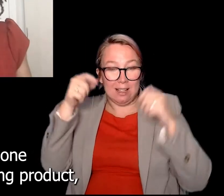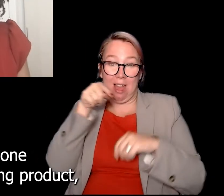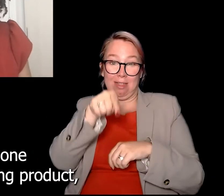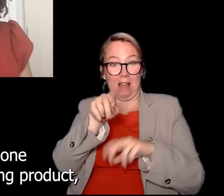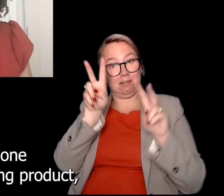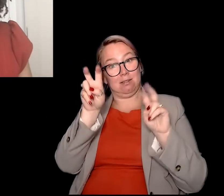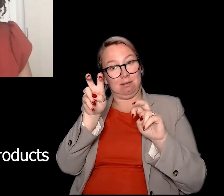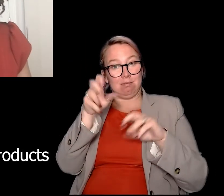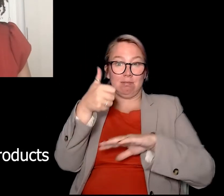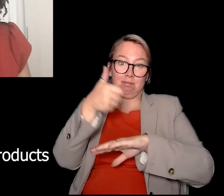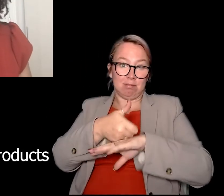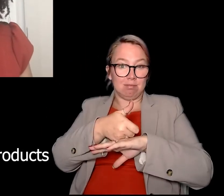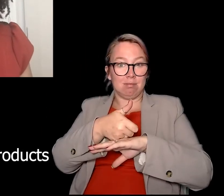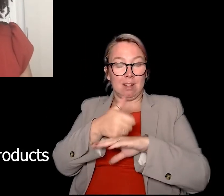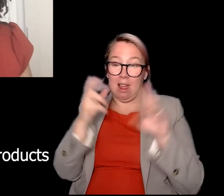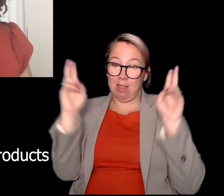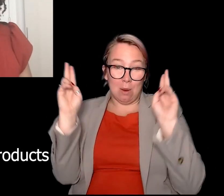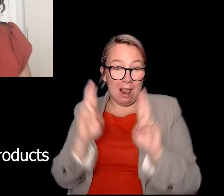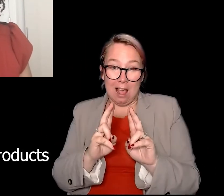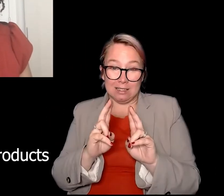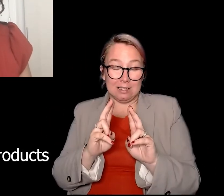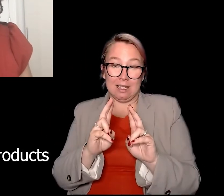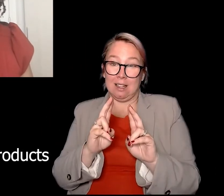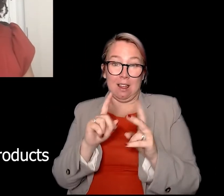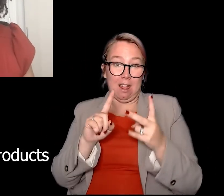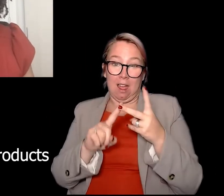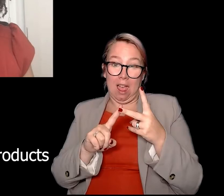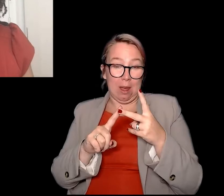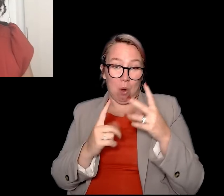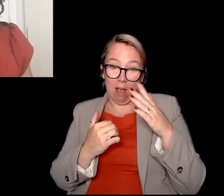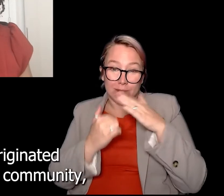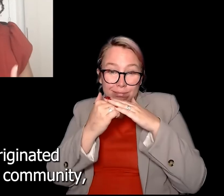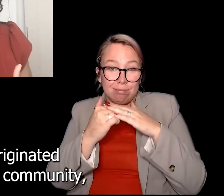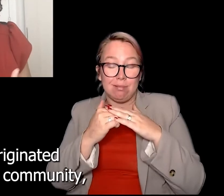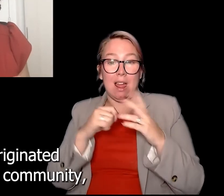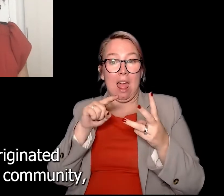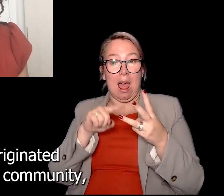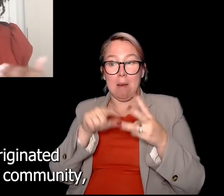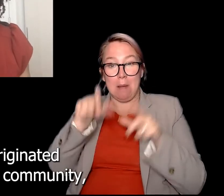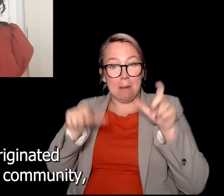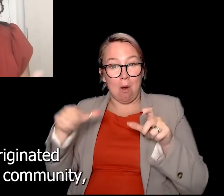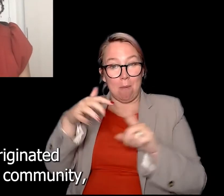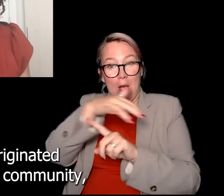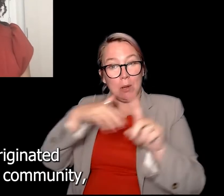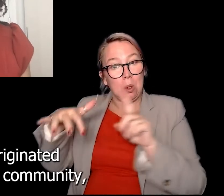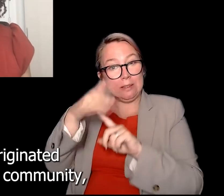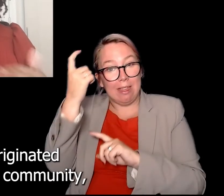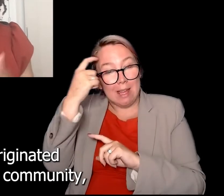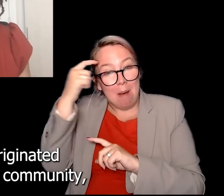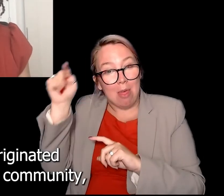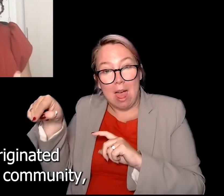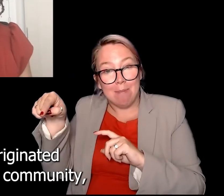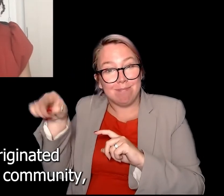or moisturizing product, right? There was a premium on products for my community, right? And they weren't driven, originated, or motivated